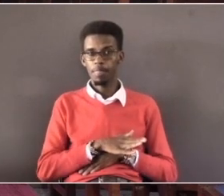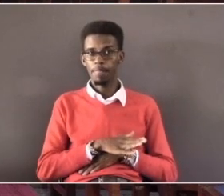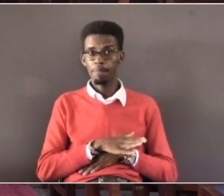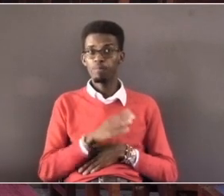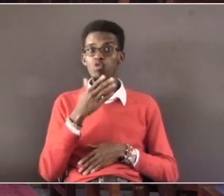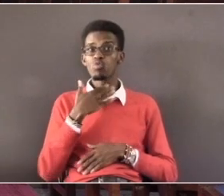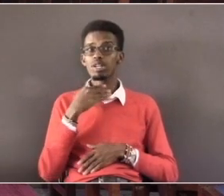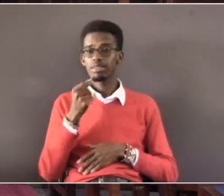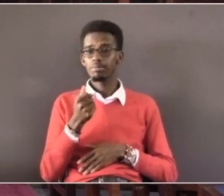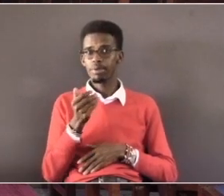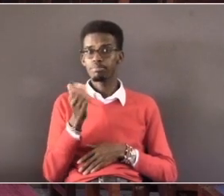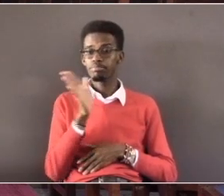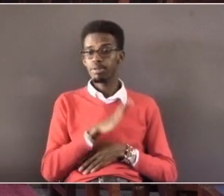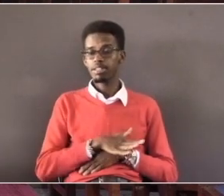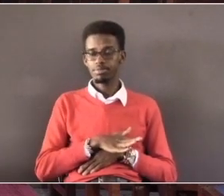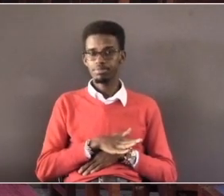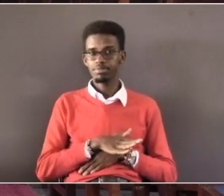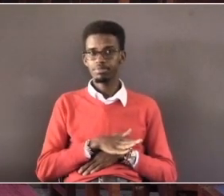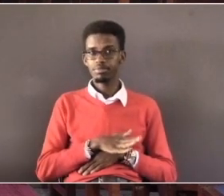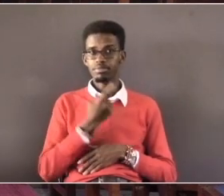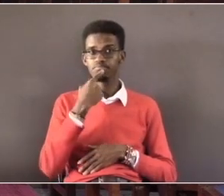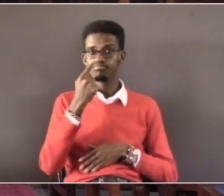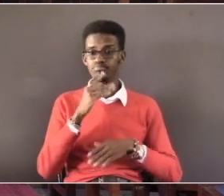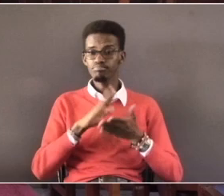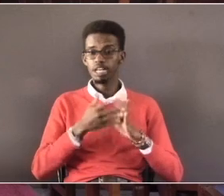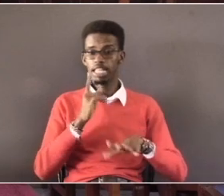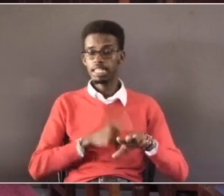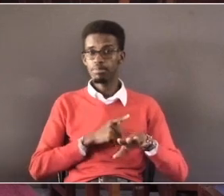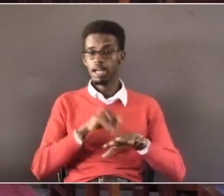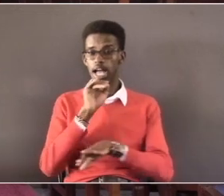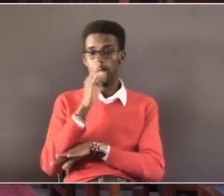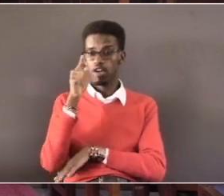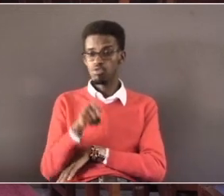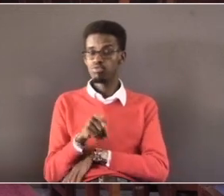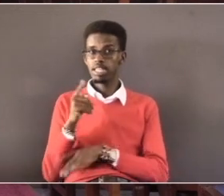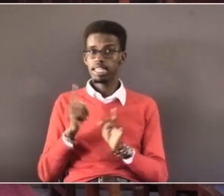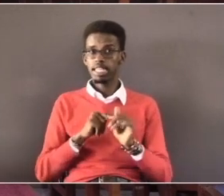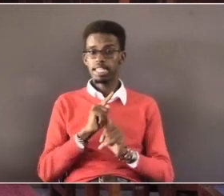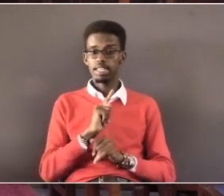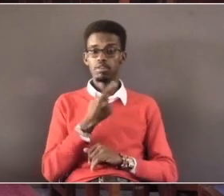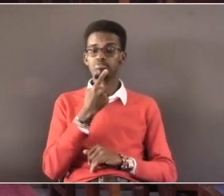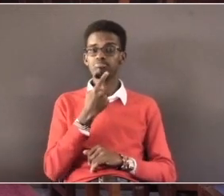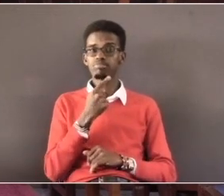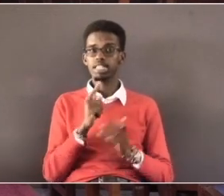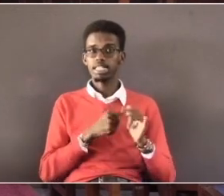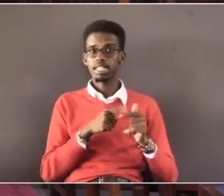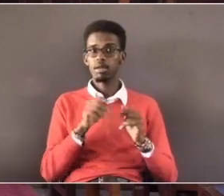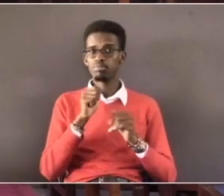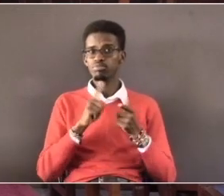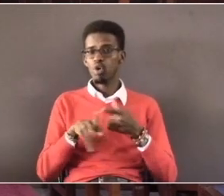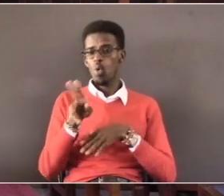I want this money back? So by the time someone asks you 1,000 shillings, are you able to spare